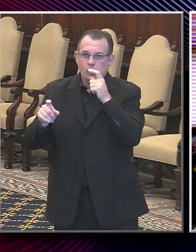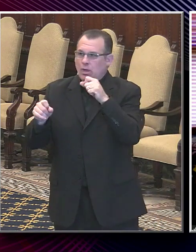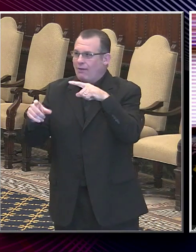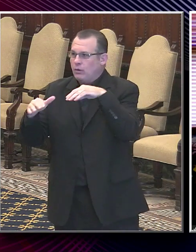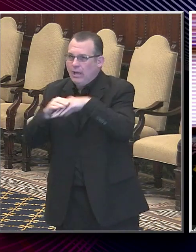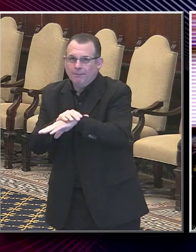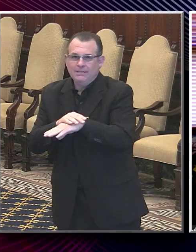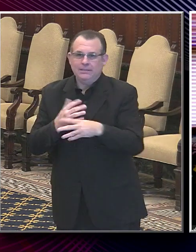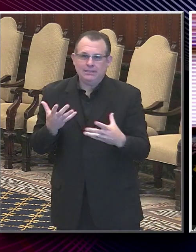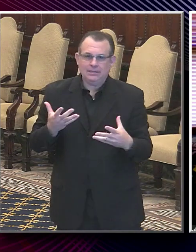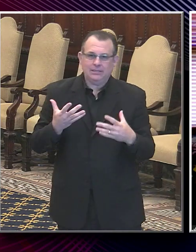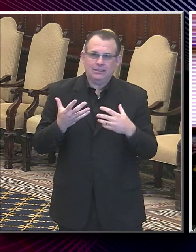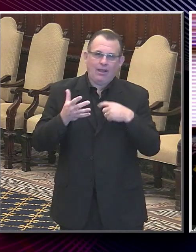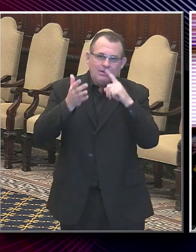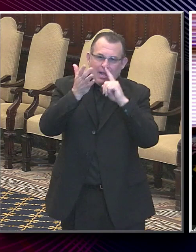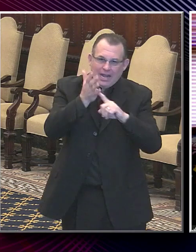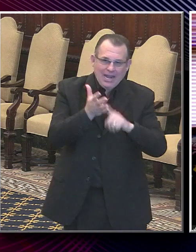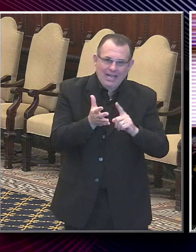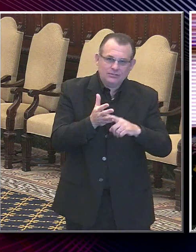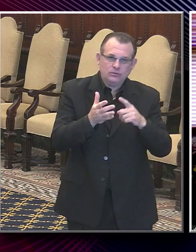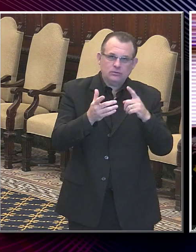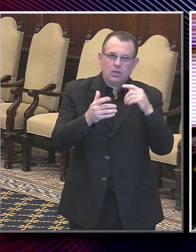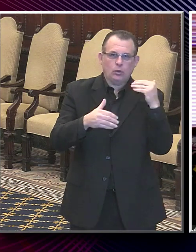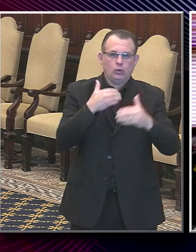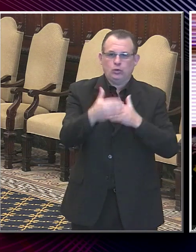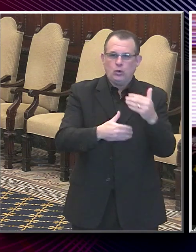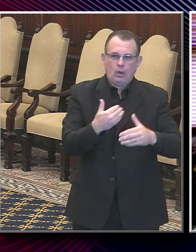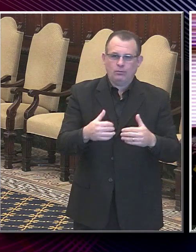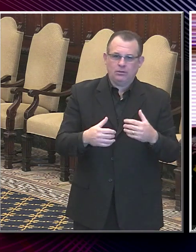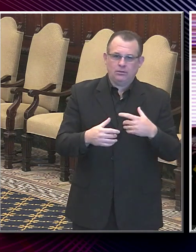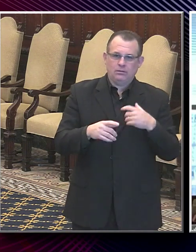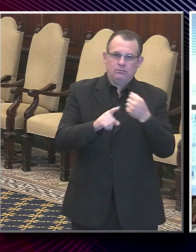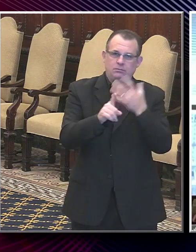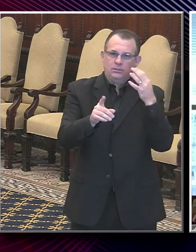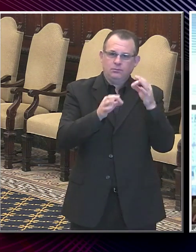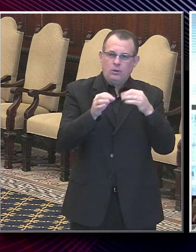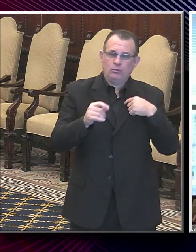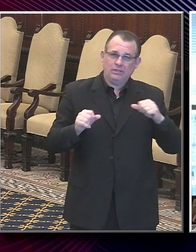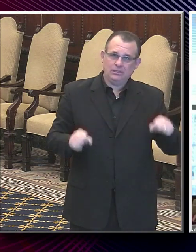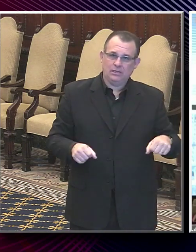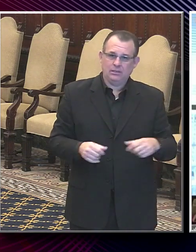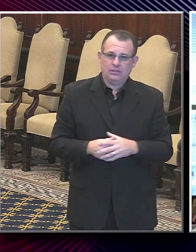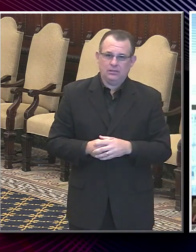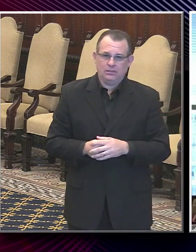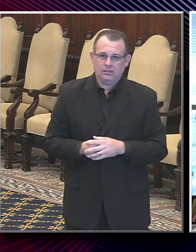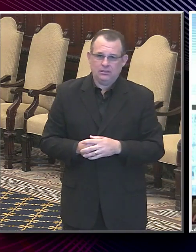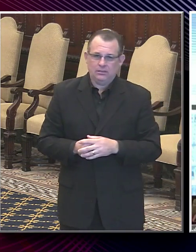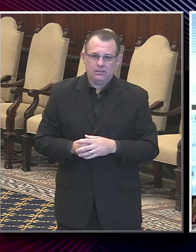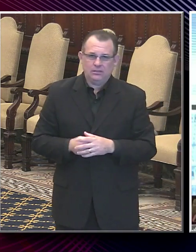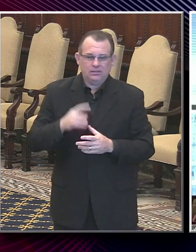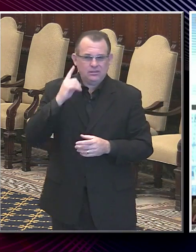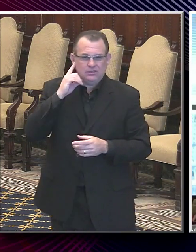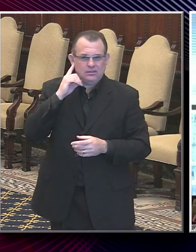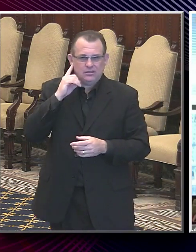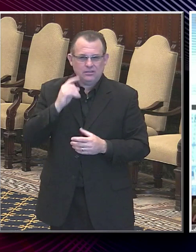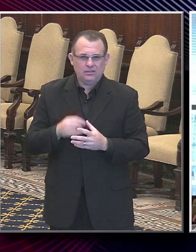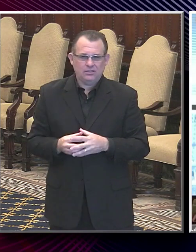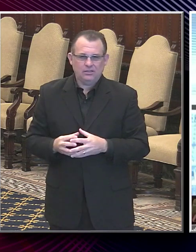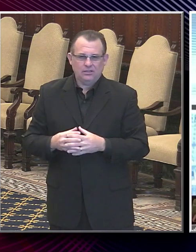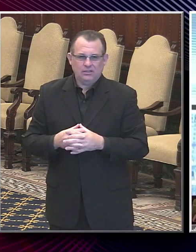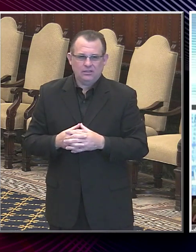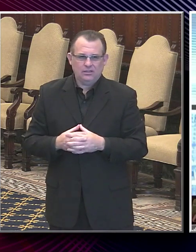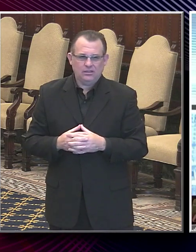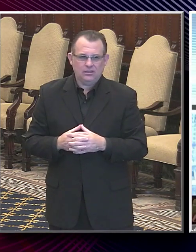been ongoing. And Bryan, you could probably give more details if you're. Sure, and thanks, Mayor. I actually think you did a pretty good job. We've been working over the